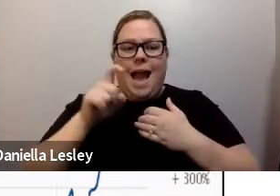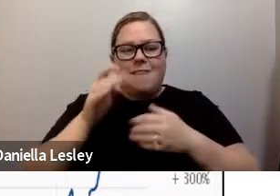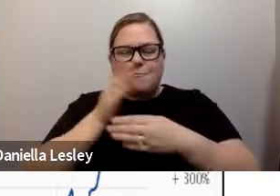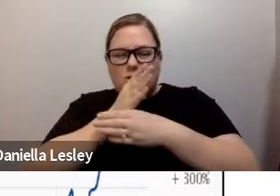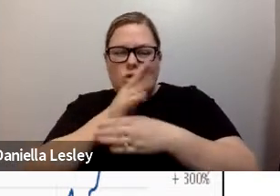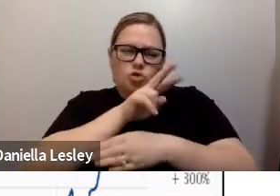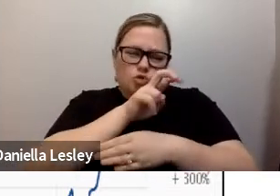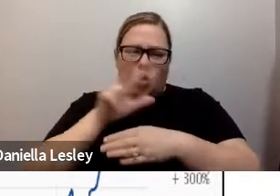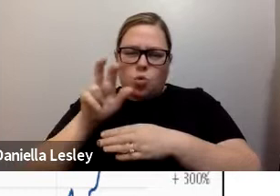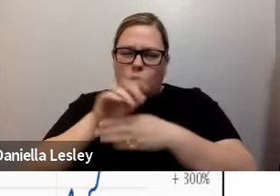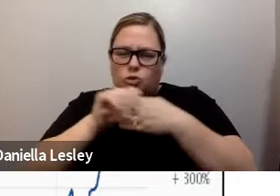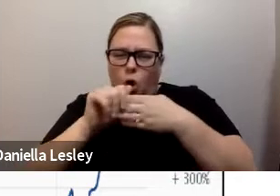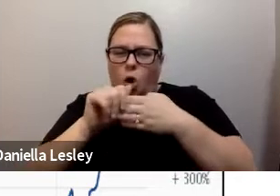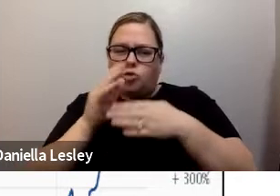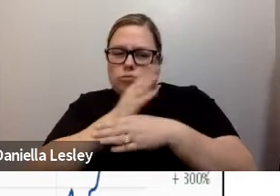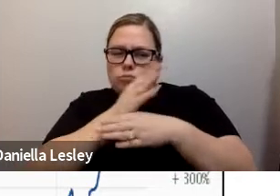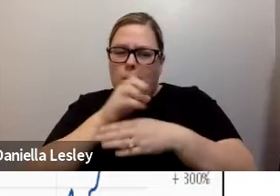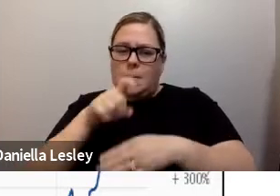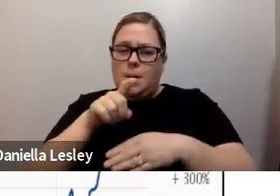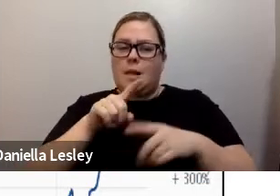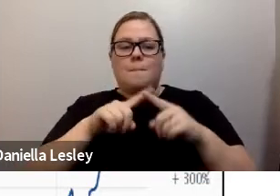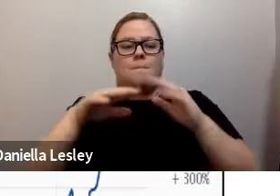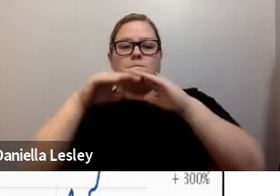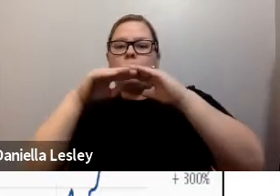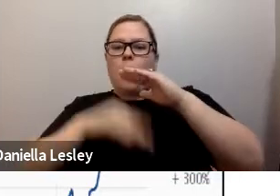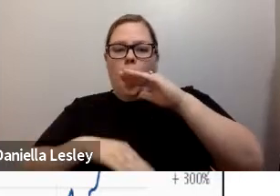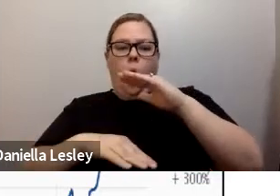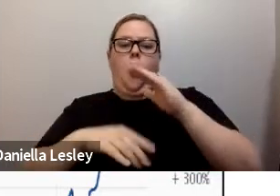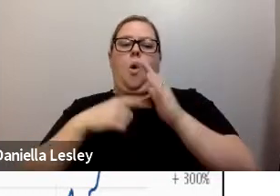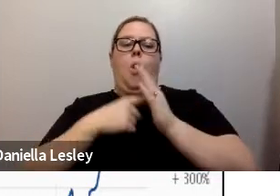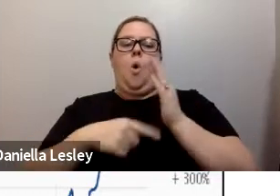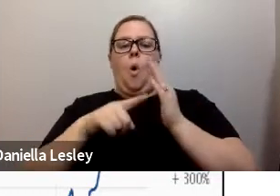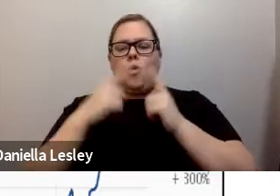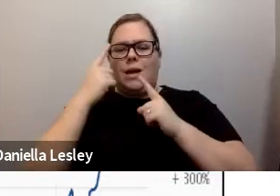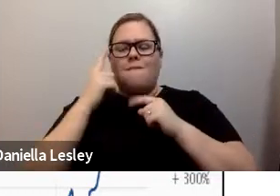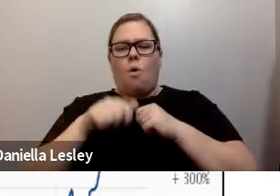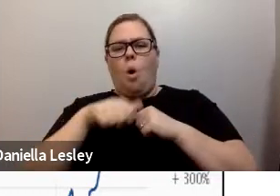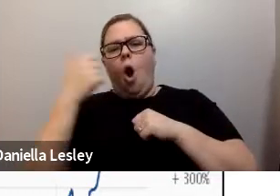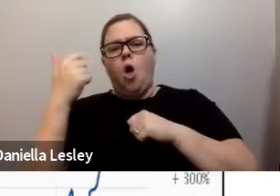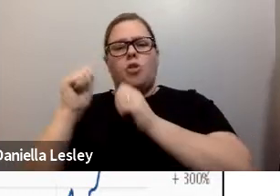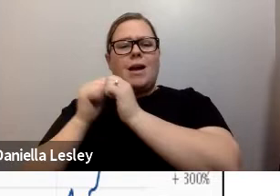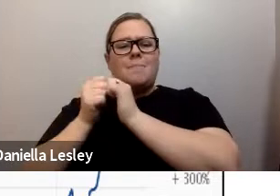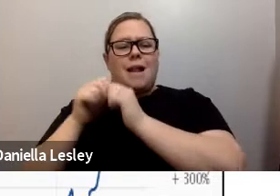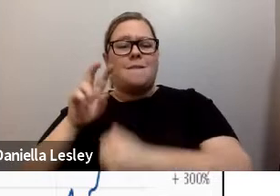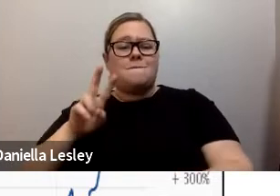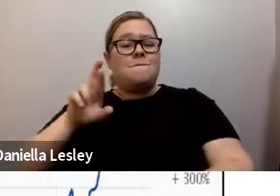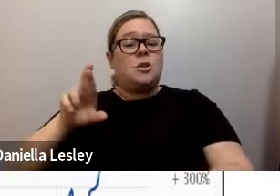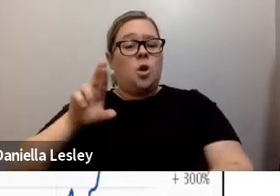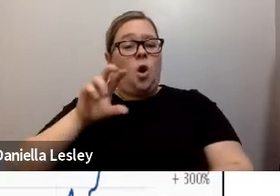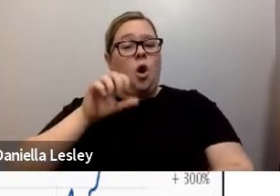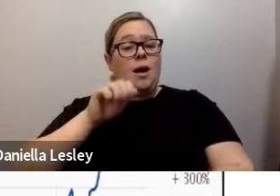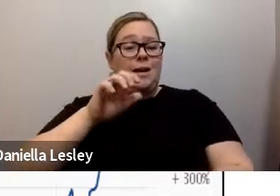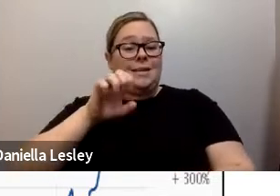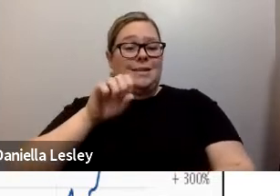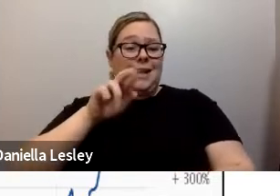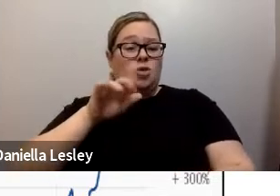$300 mark. It's way below what you would consider for other competitive VR accessories. So if we